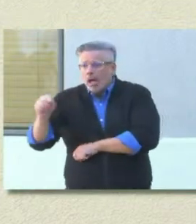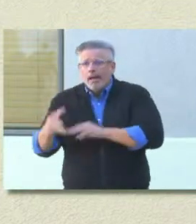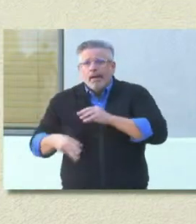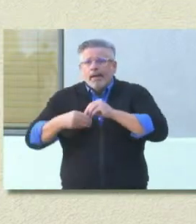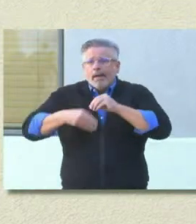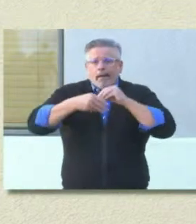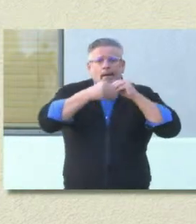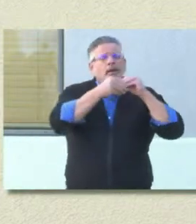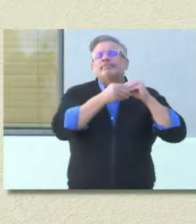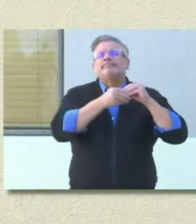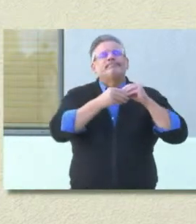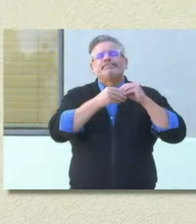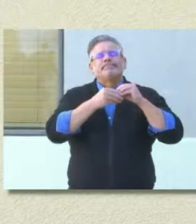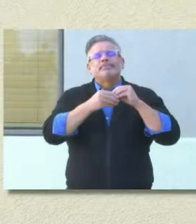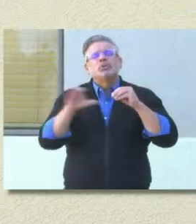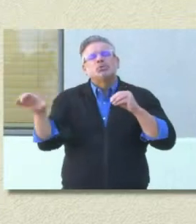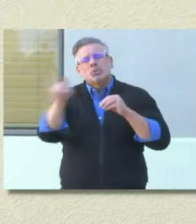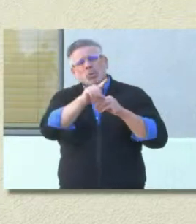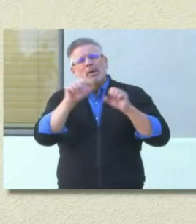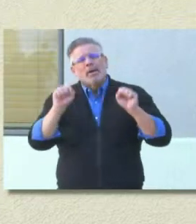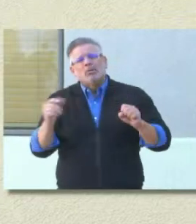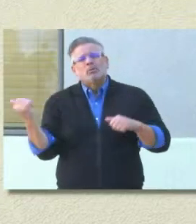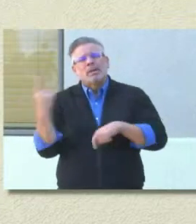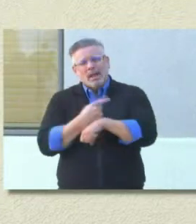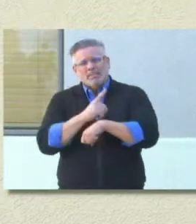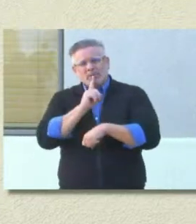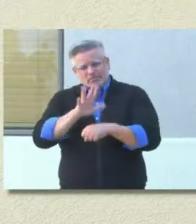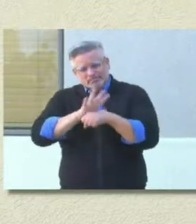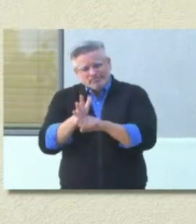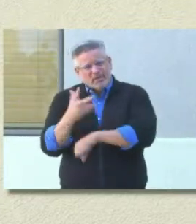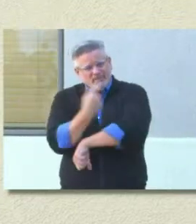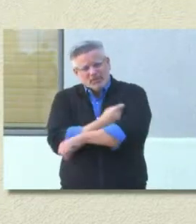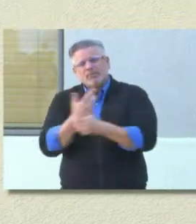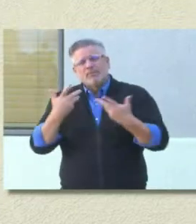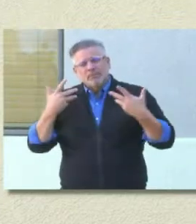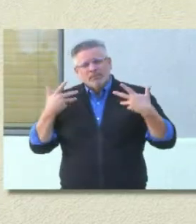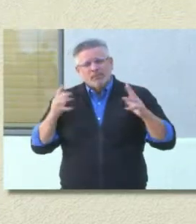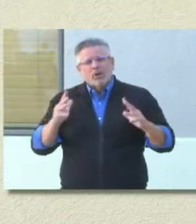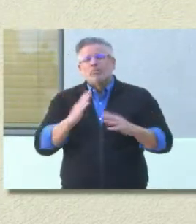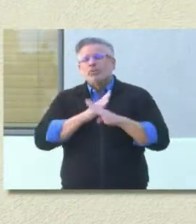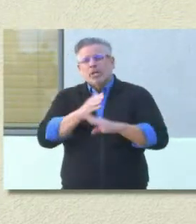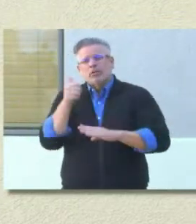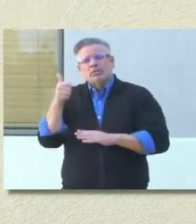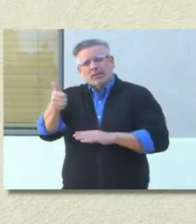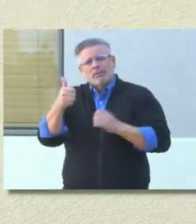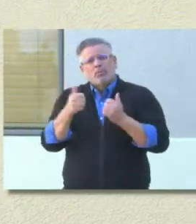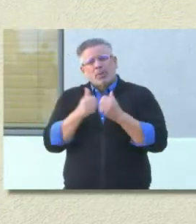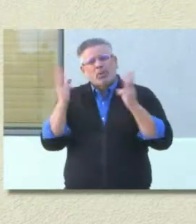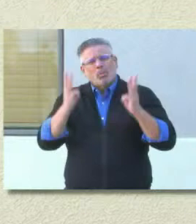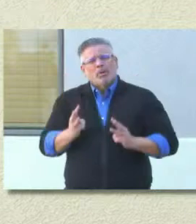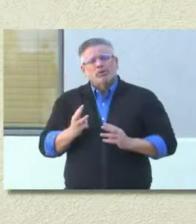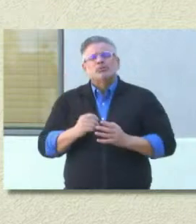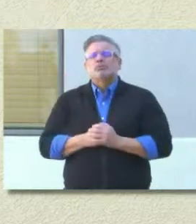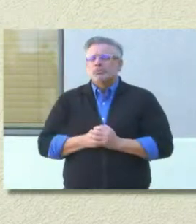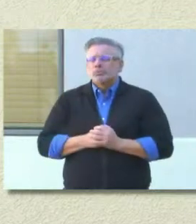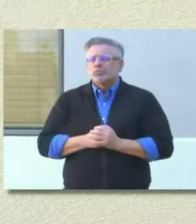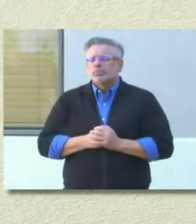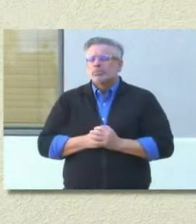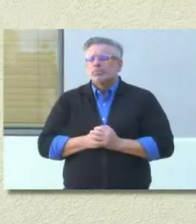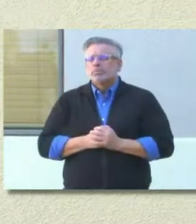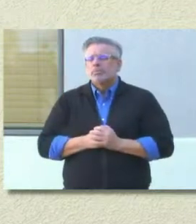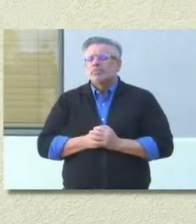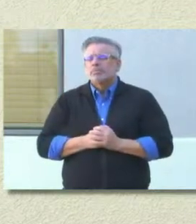COVID. So do what you can today to get your vaccine. Protect yourself into the winter. And just one other